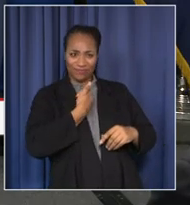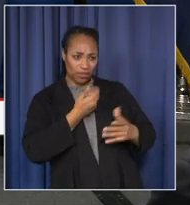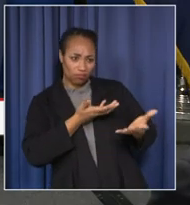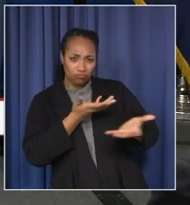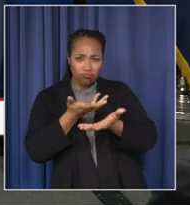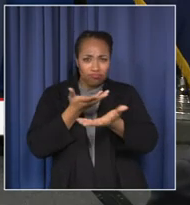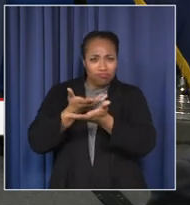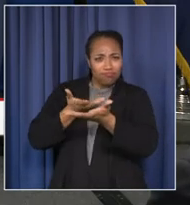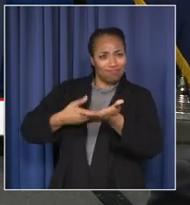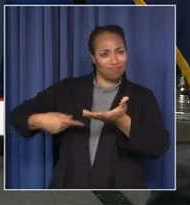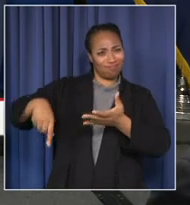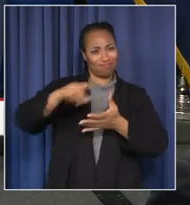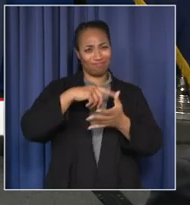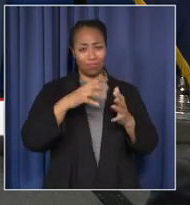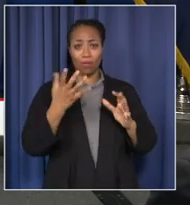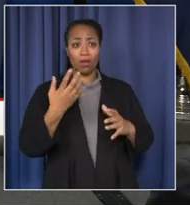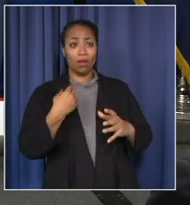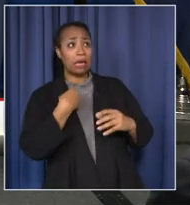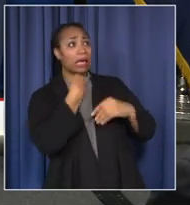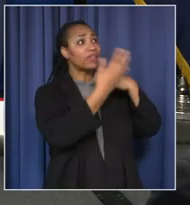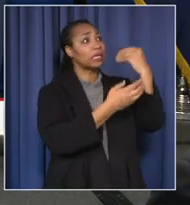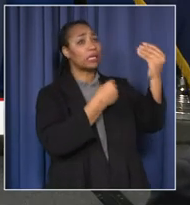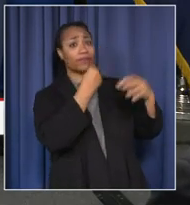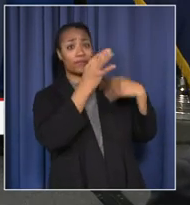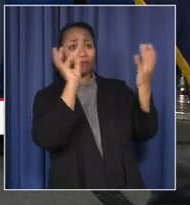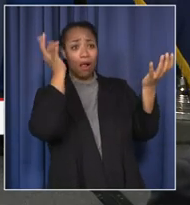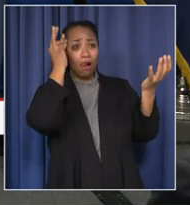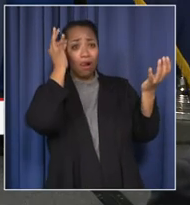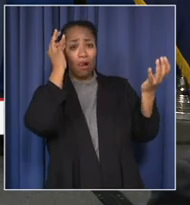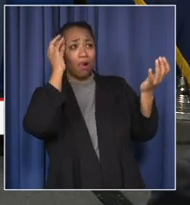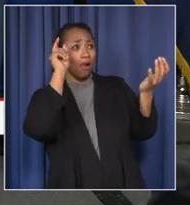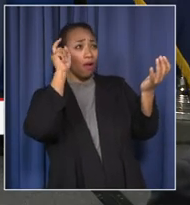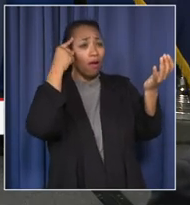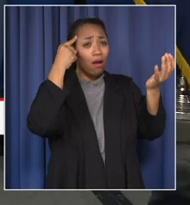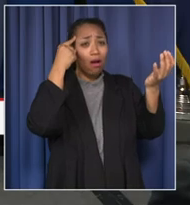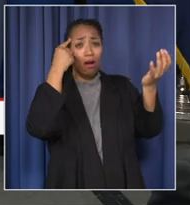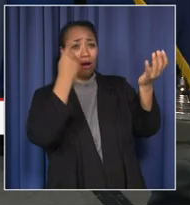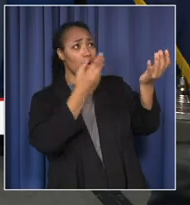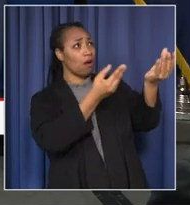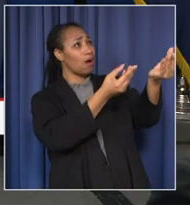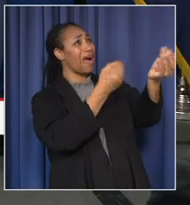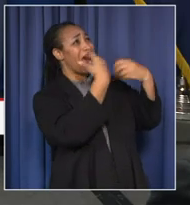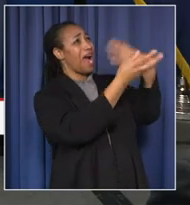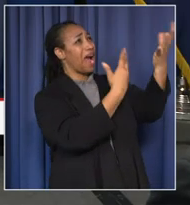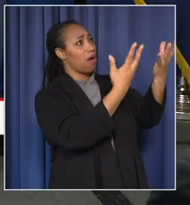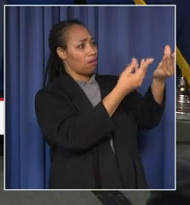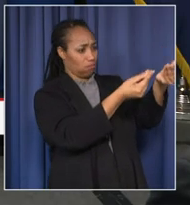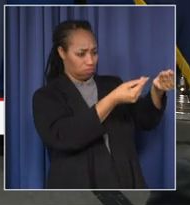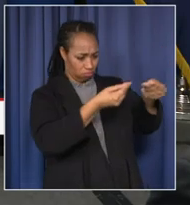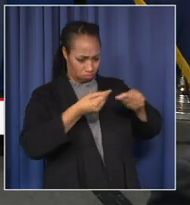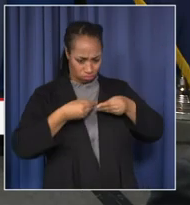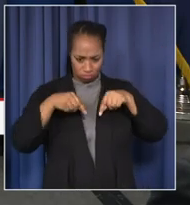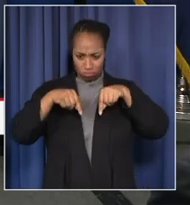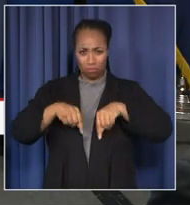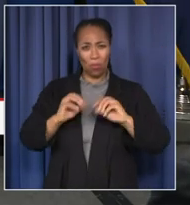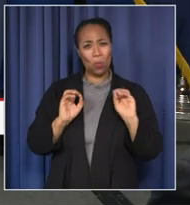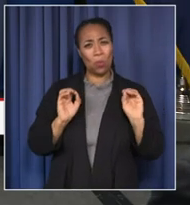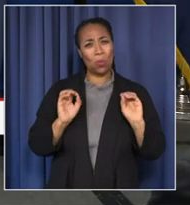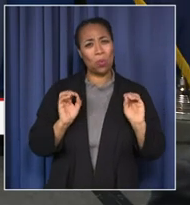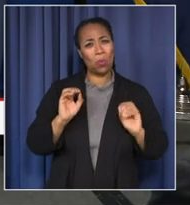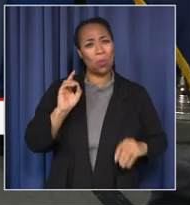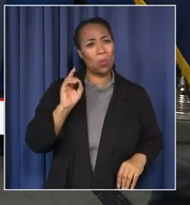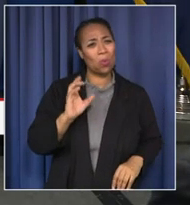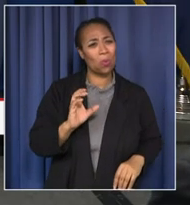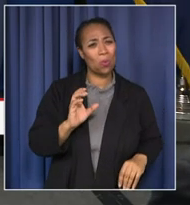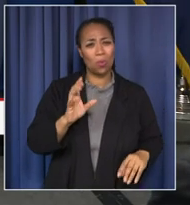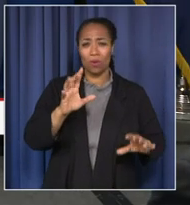back. And so making sure that we we adhere to the principles that